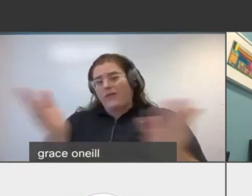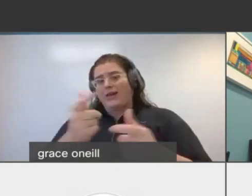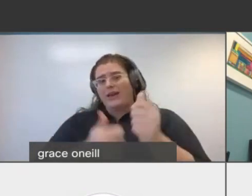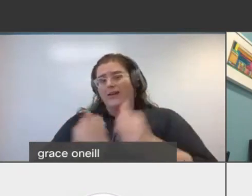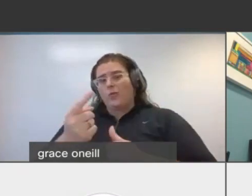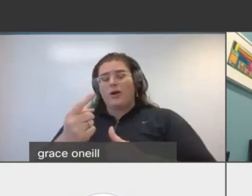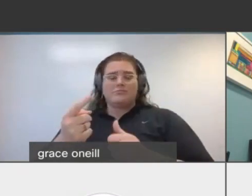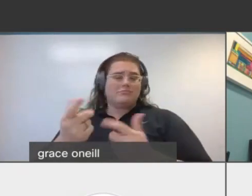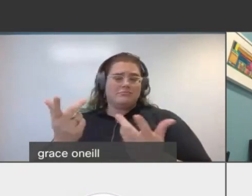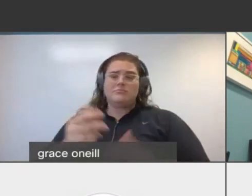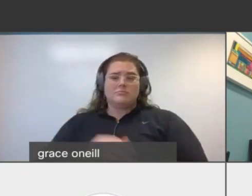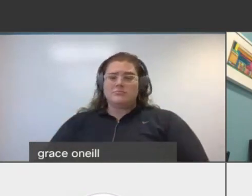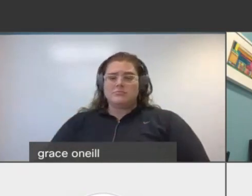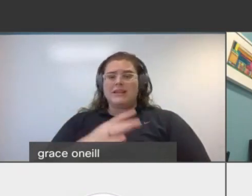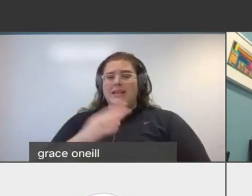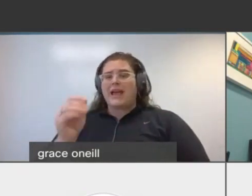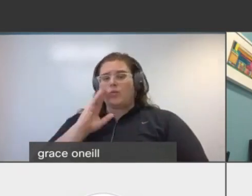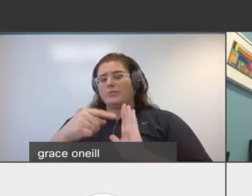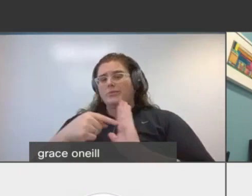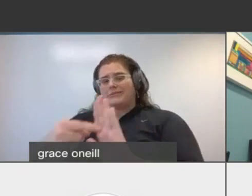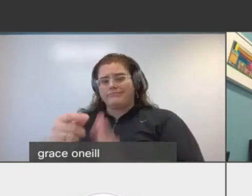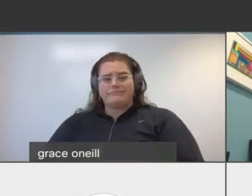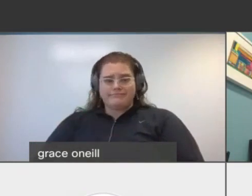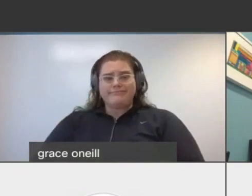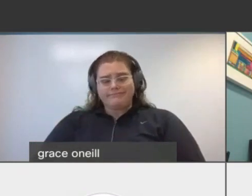forum, and it will be indicated in the guidance.